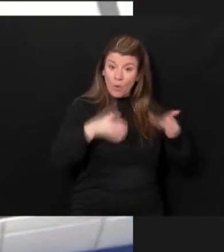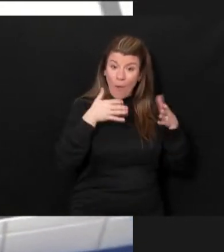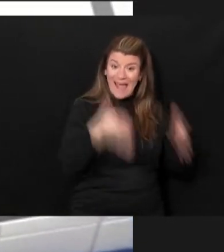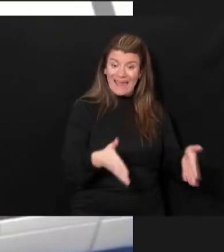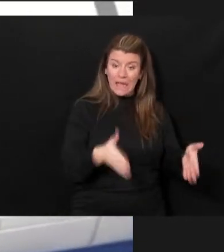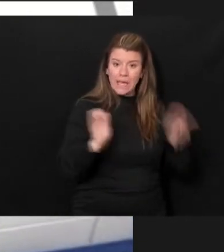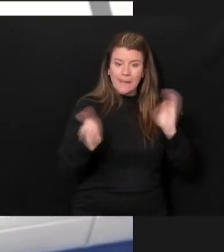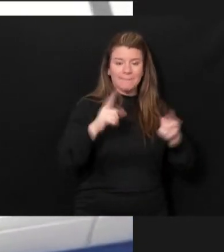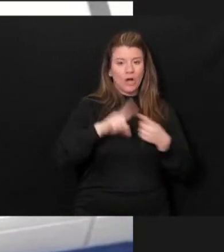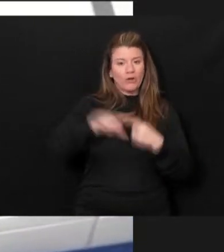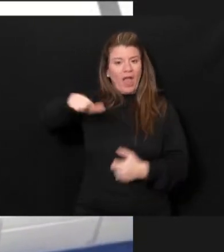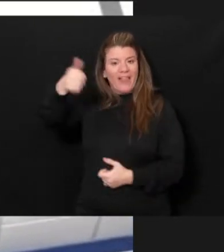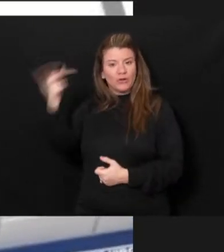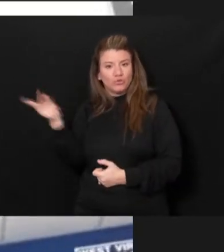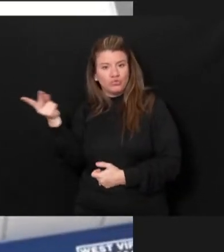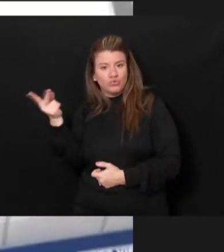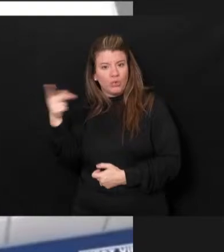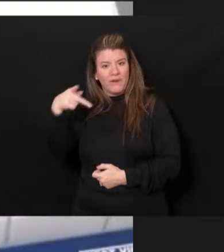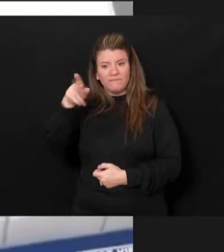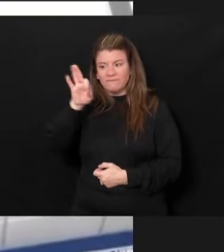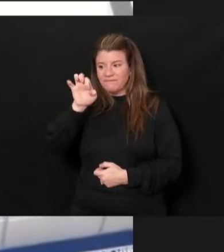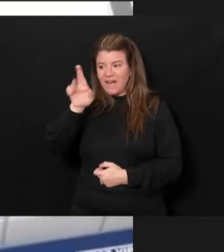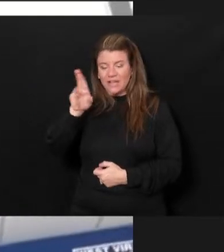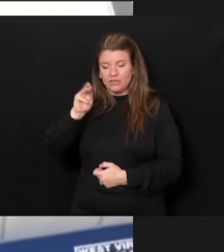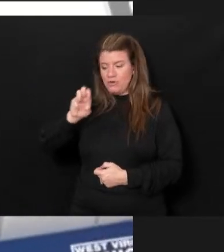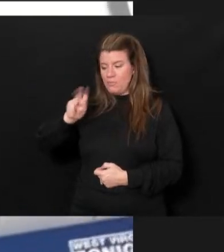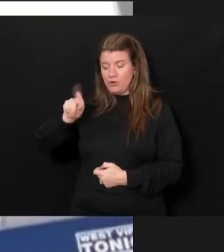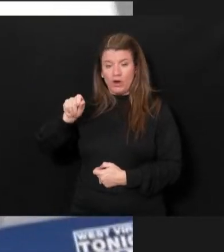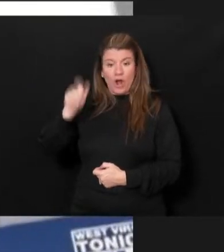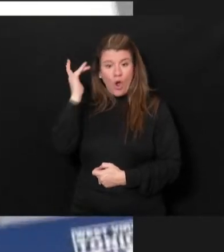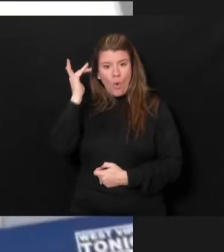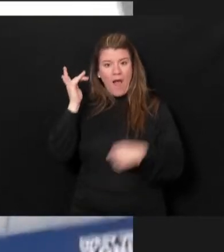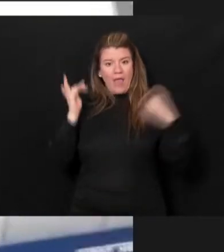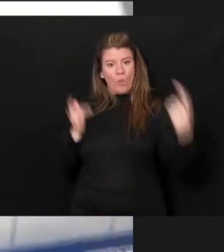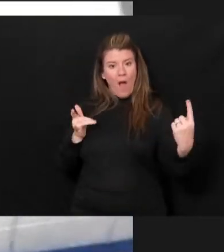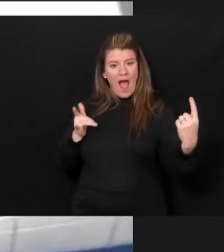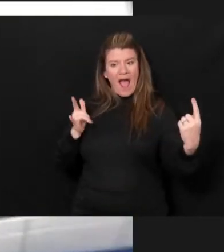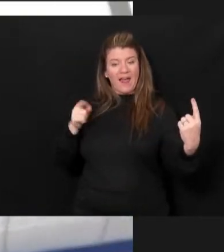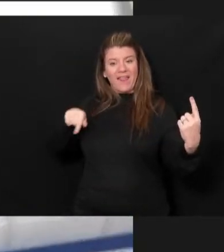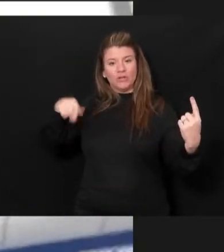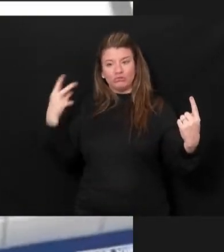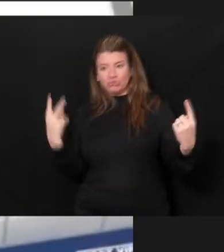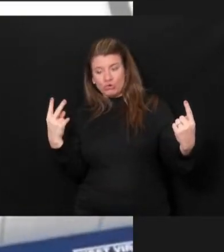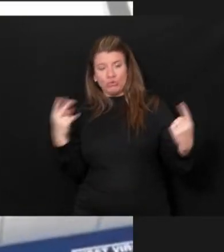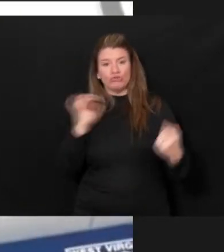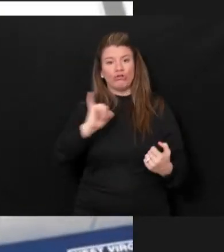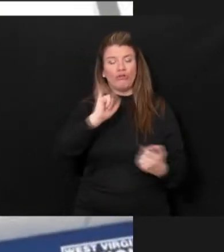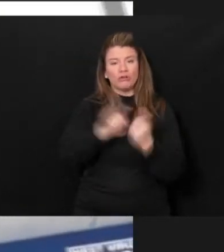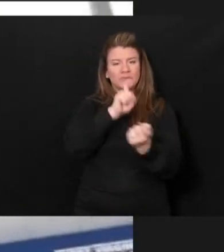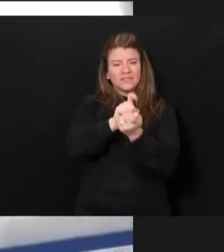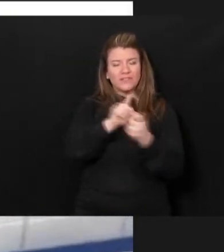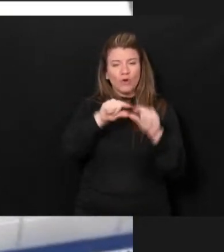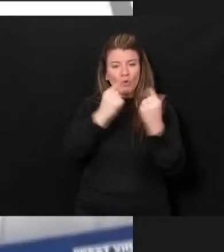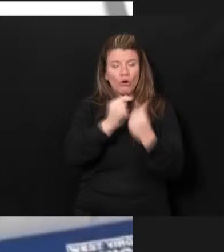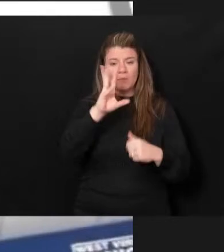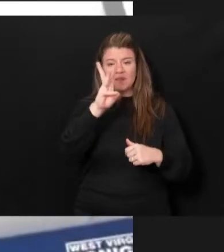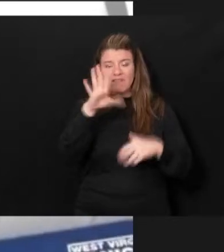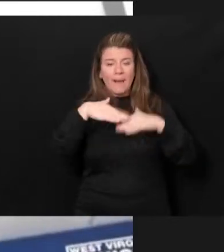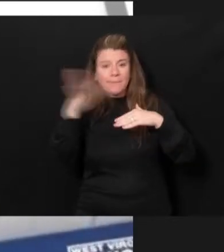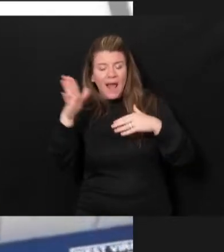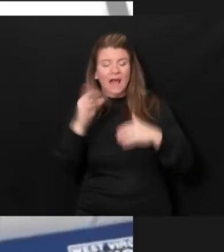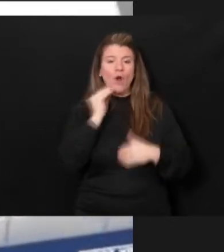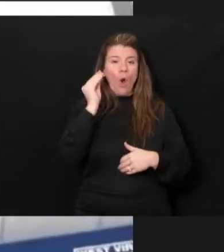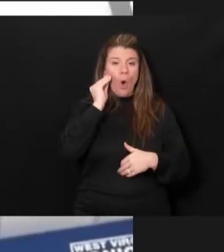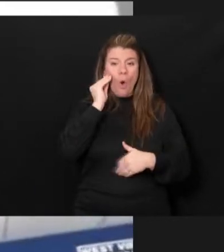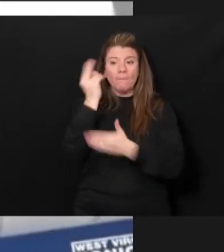than the Pfizer or the Moderna because it only involves one shot? Will you target groups of people like those 65 plus or the